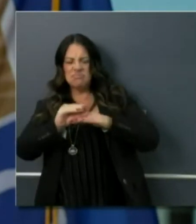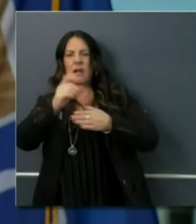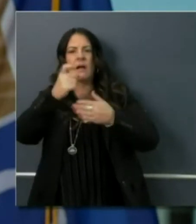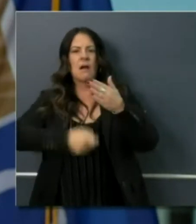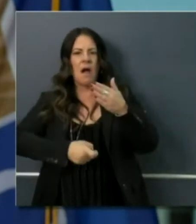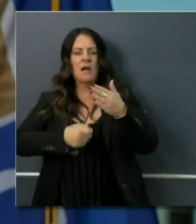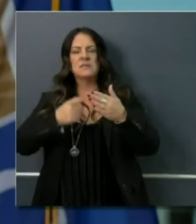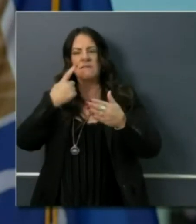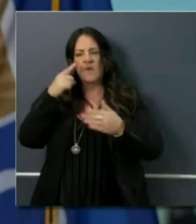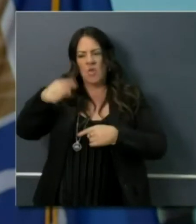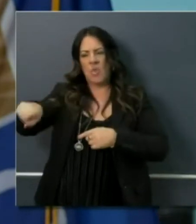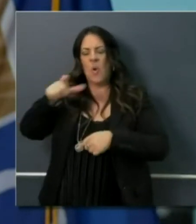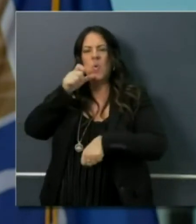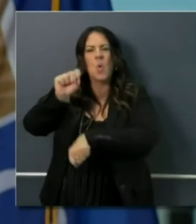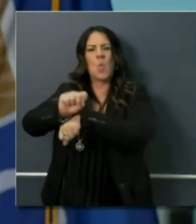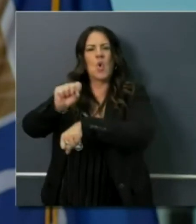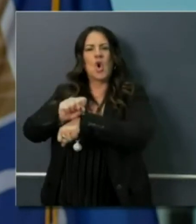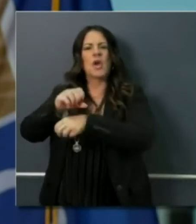for healthcare